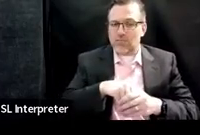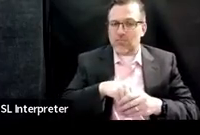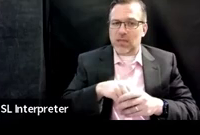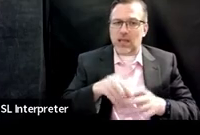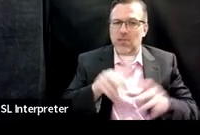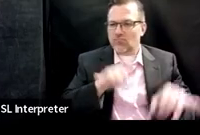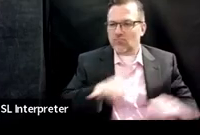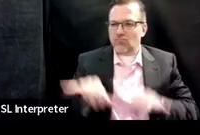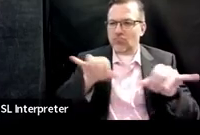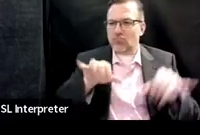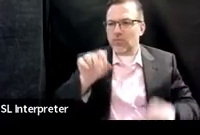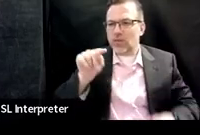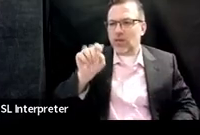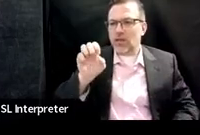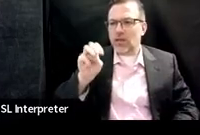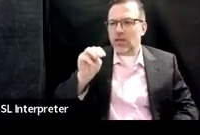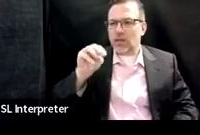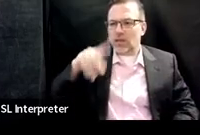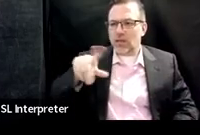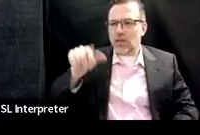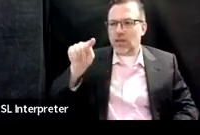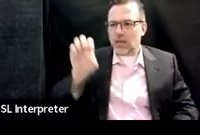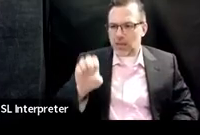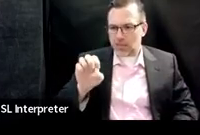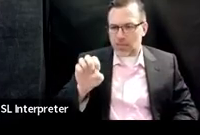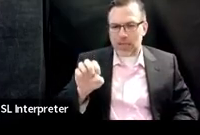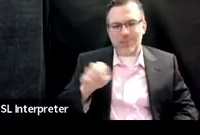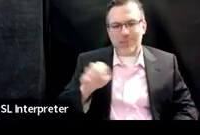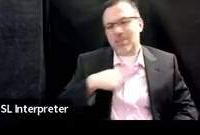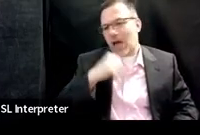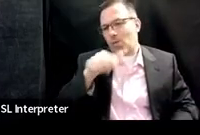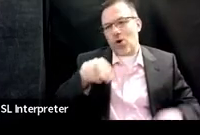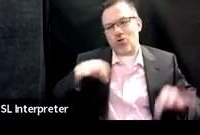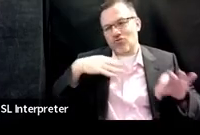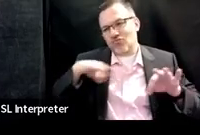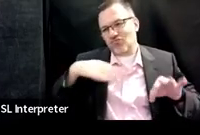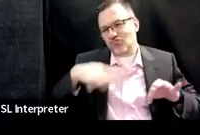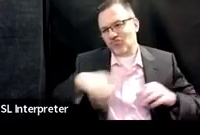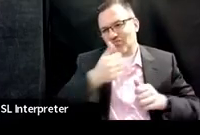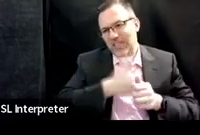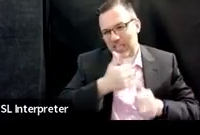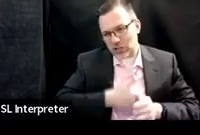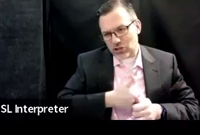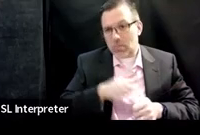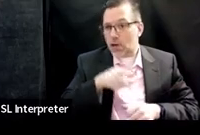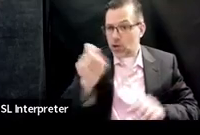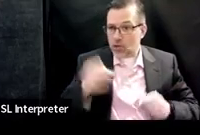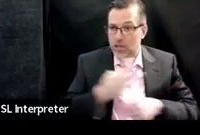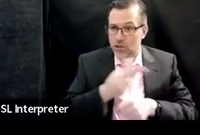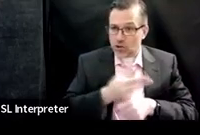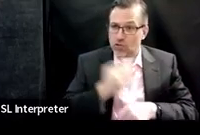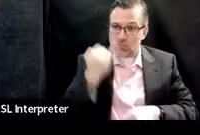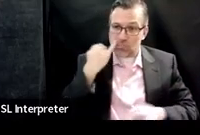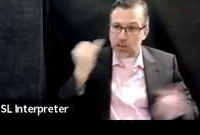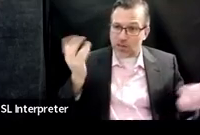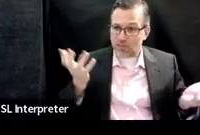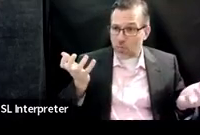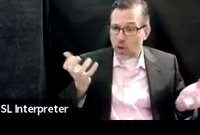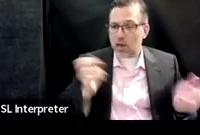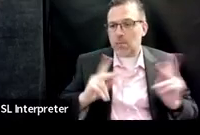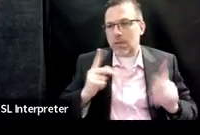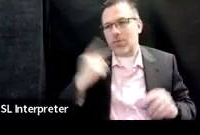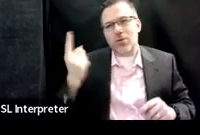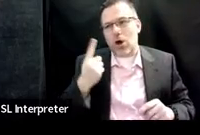written notice. I'm not going to go through each of these. These are just for you to use if you'd like them, because people are always asking